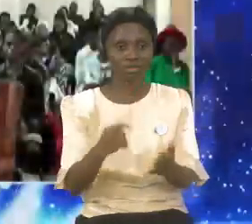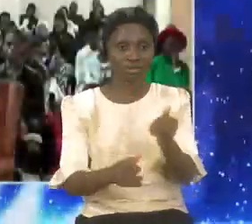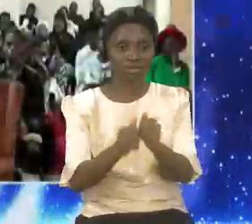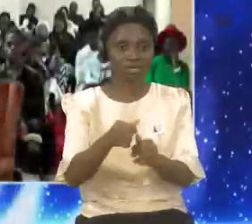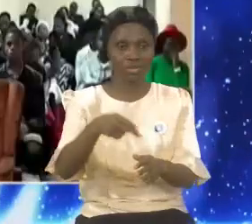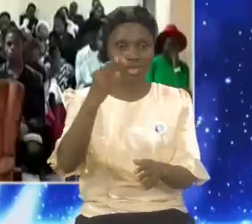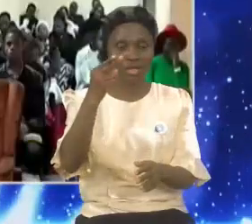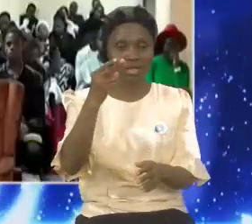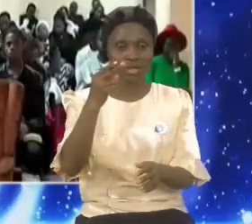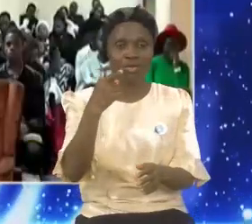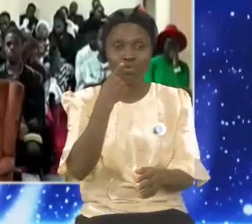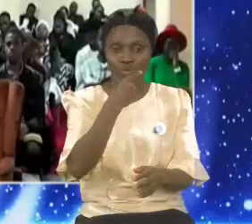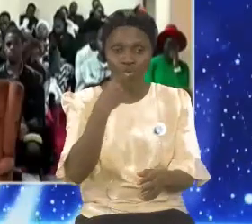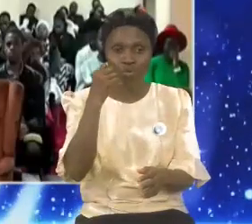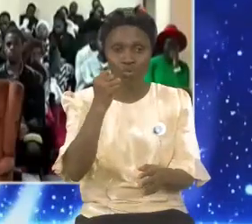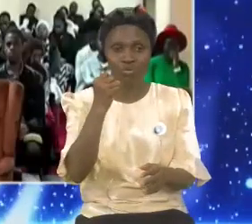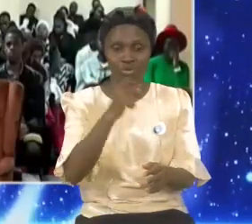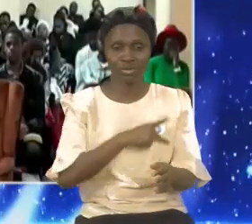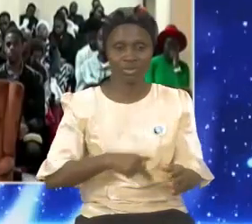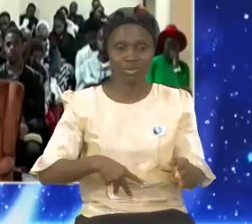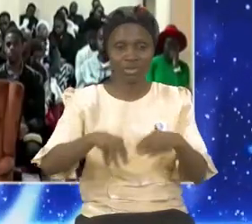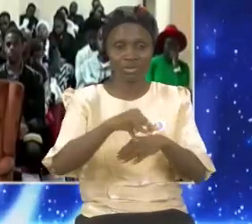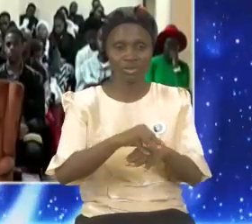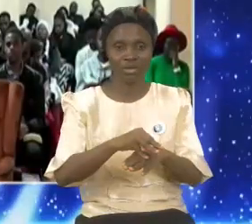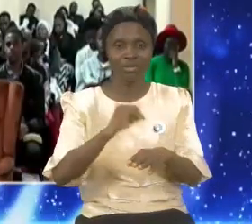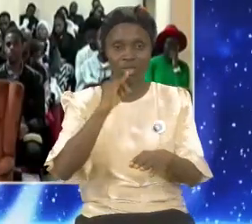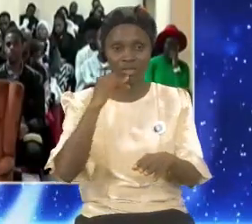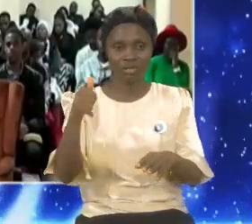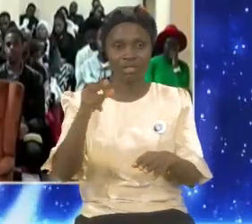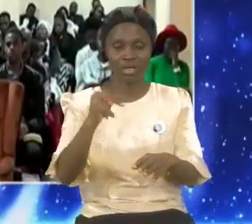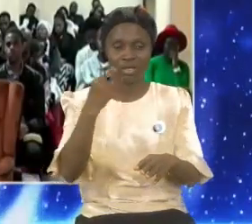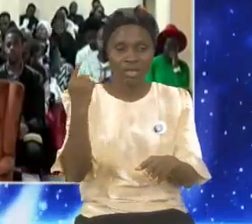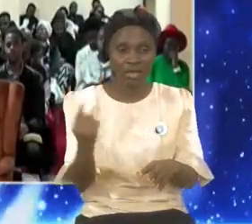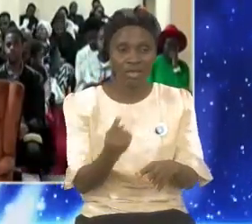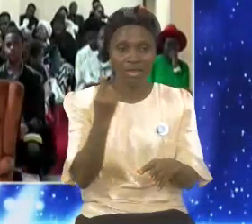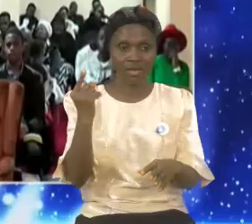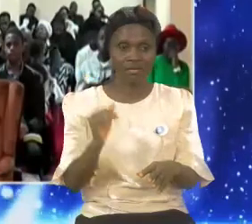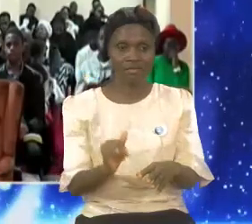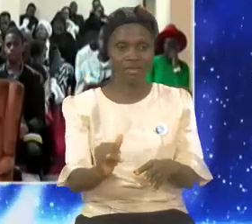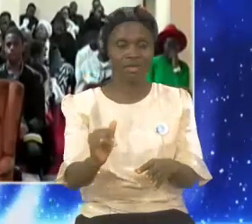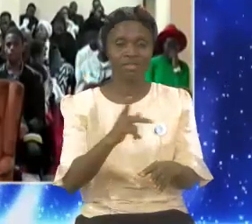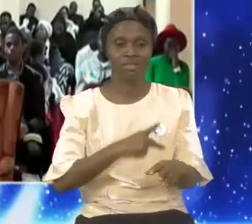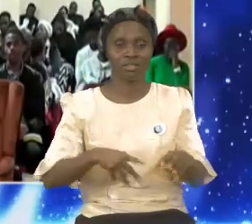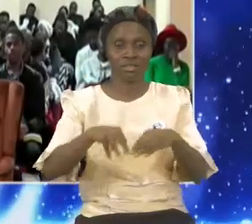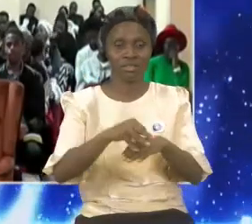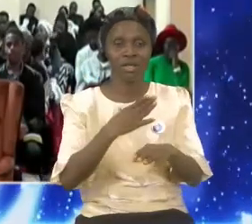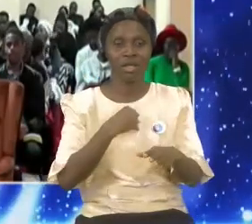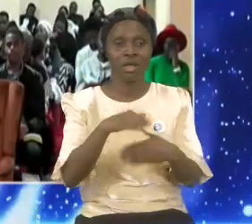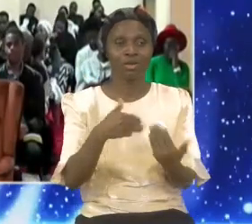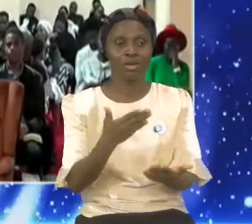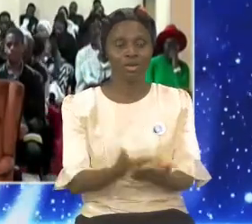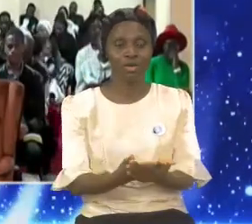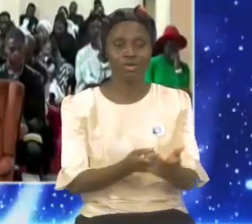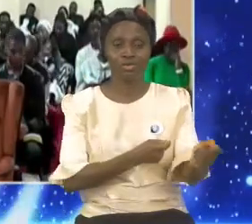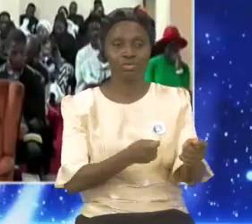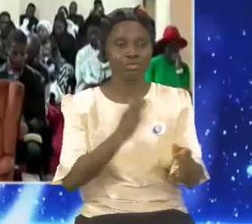High, whose kingdom, it's an everlasting kingdom, and all dominions shall